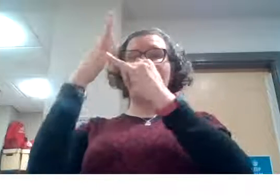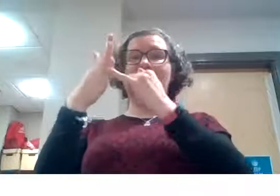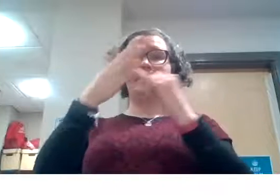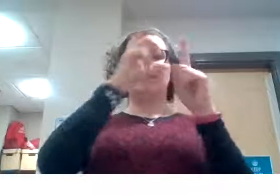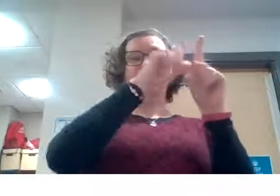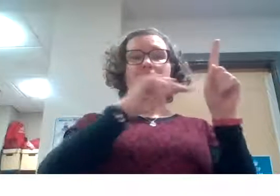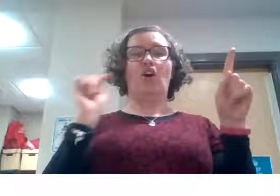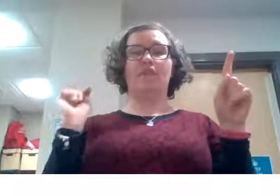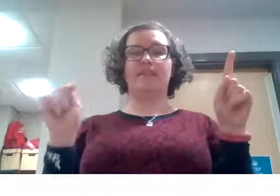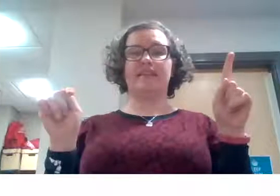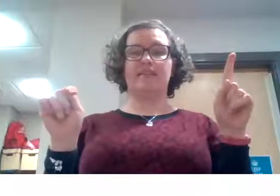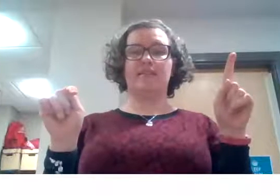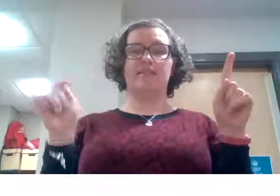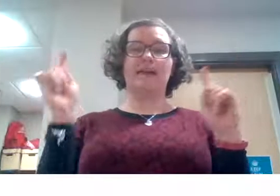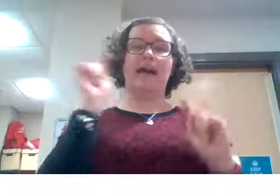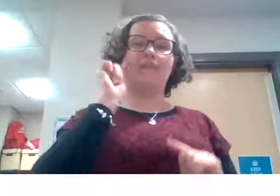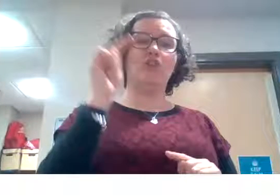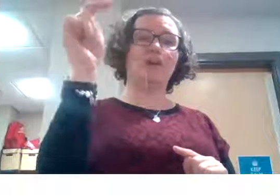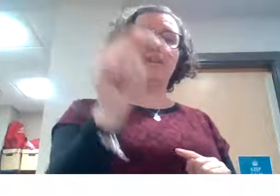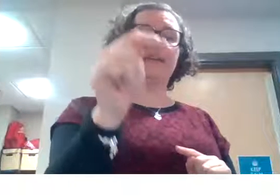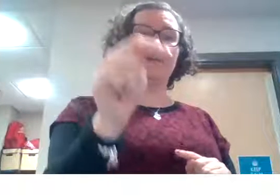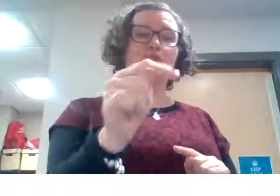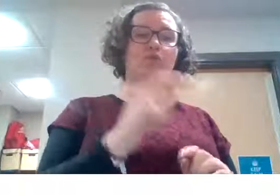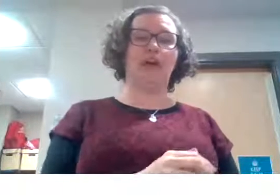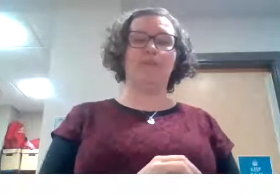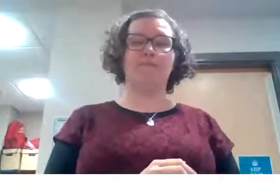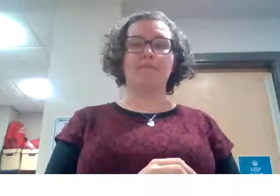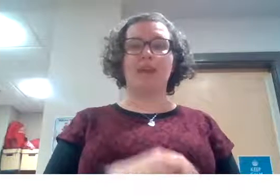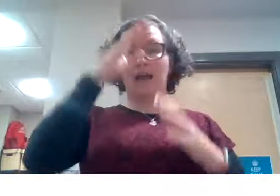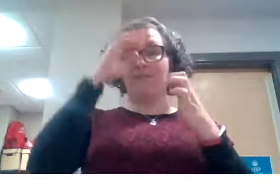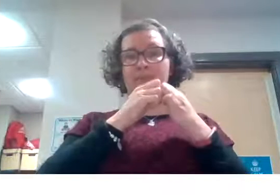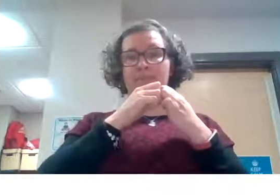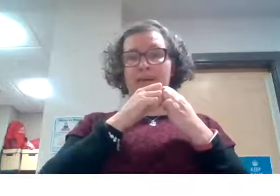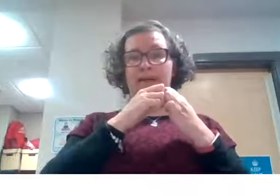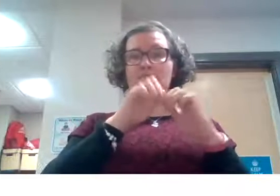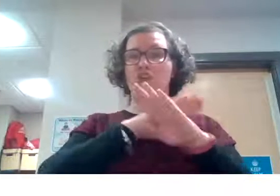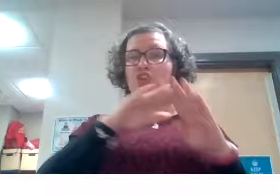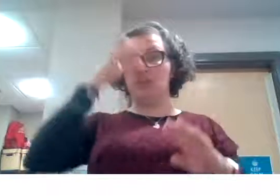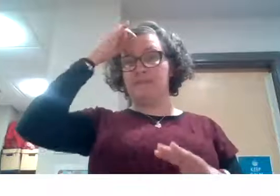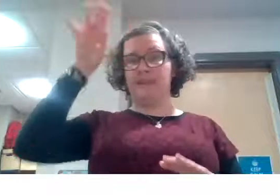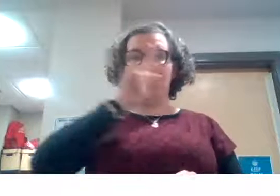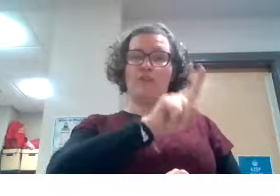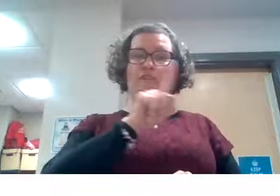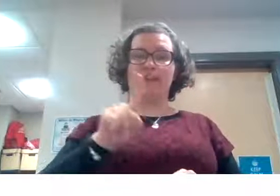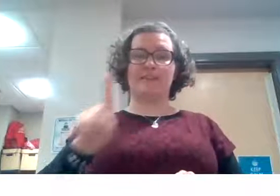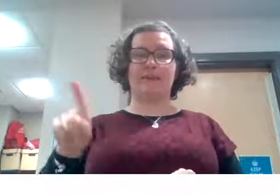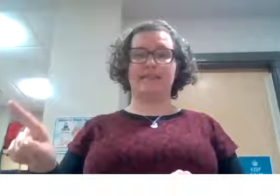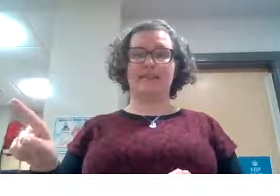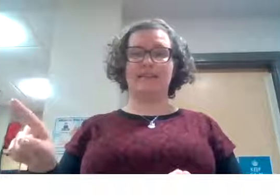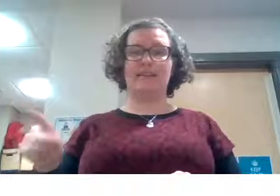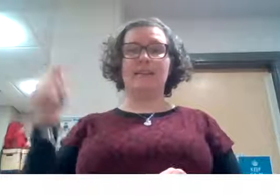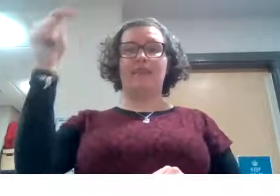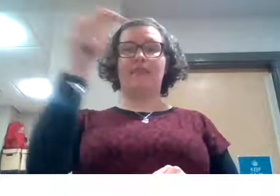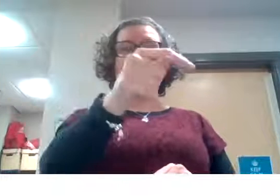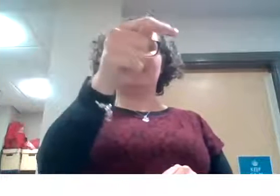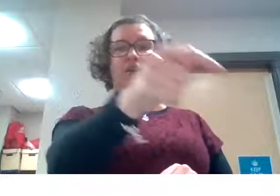come at the end of the sentence. Have a look at the examples below. And remember, you shouldn't forget your finger